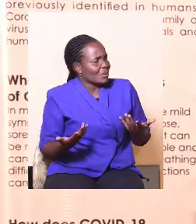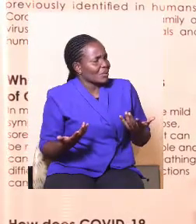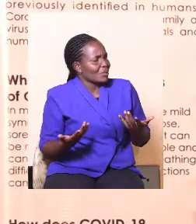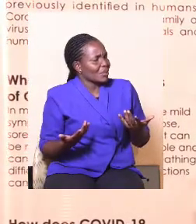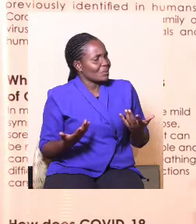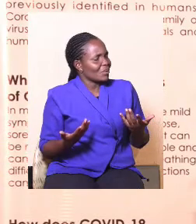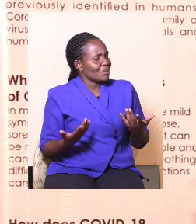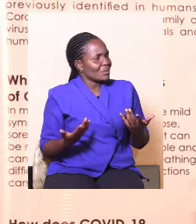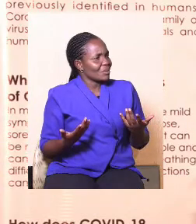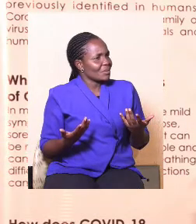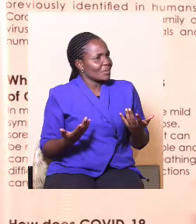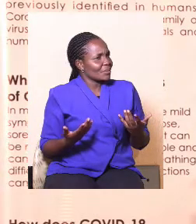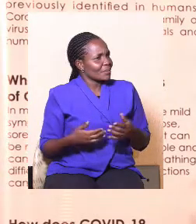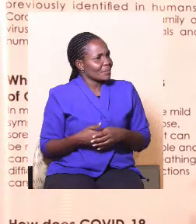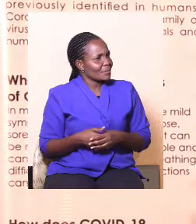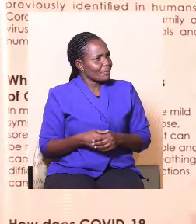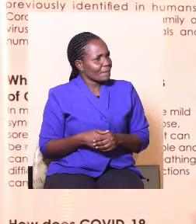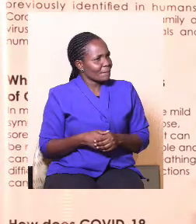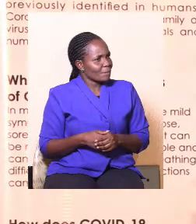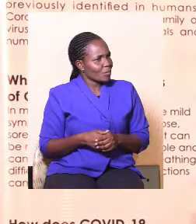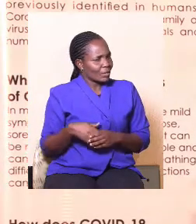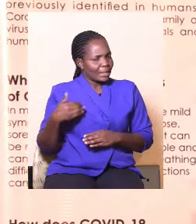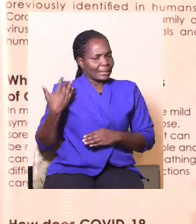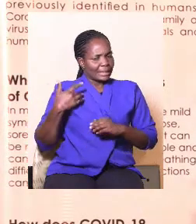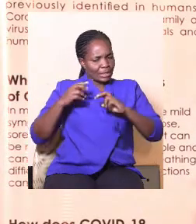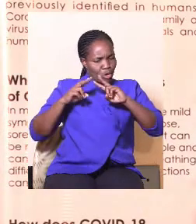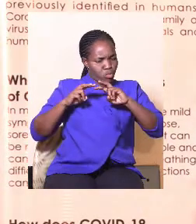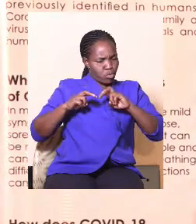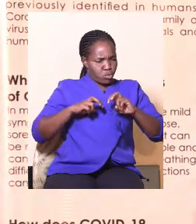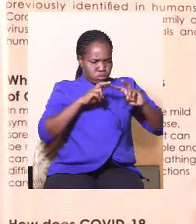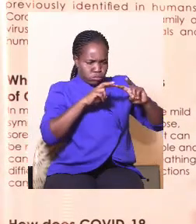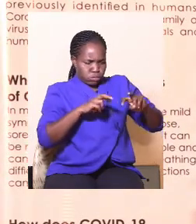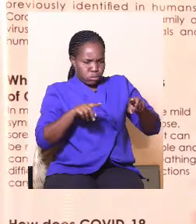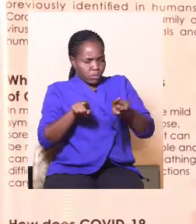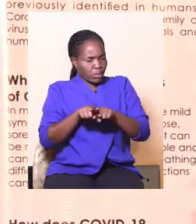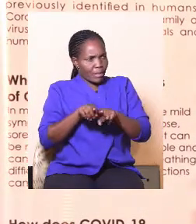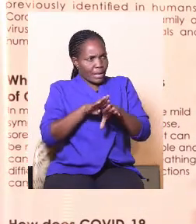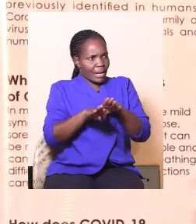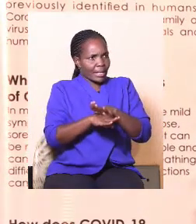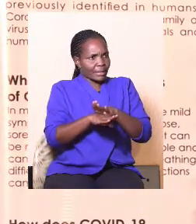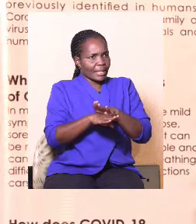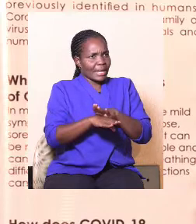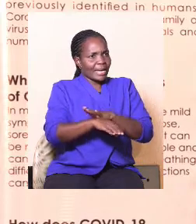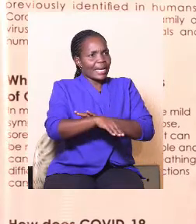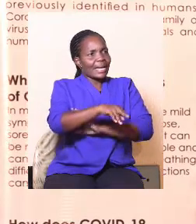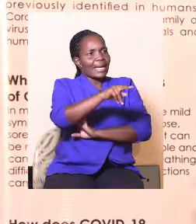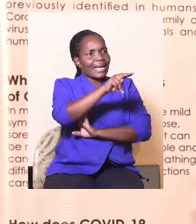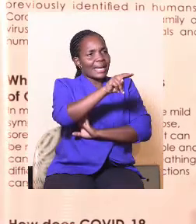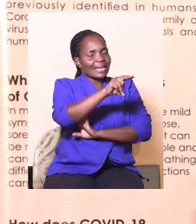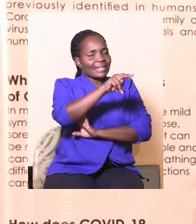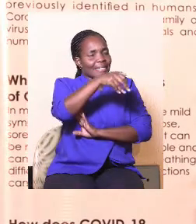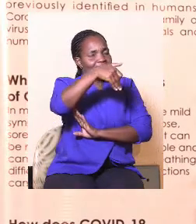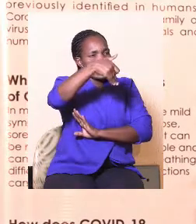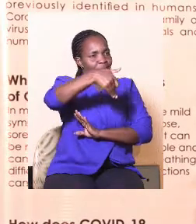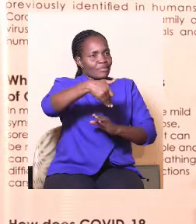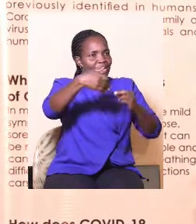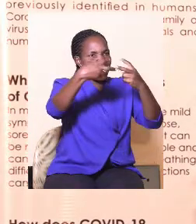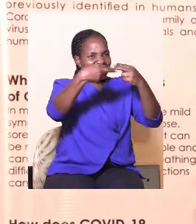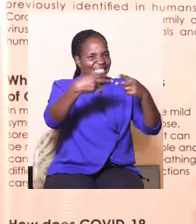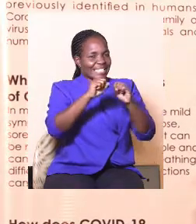The study that was done by the Namibia Statistics Office earlier on determined